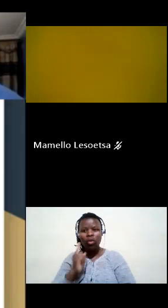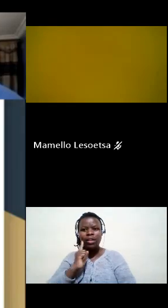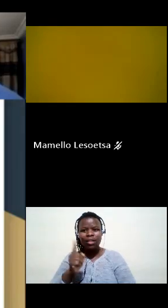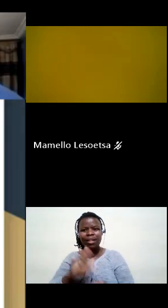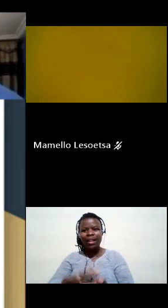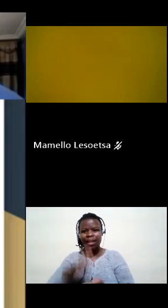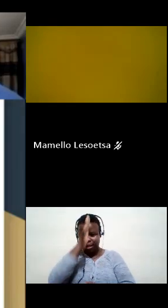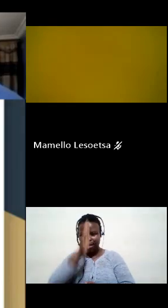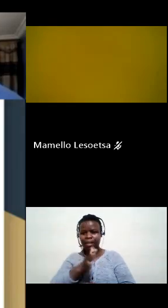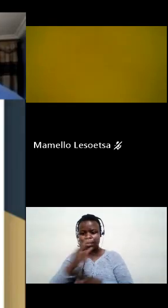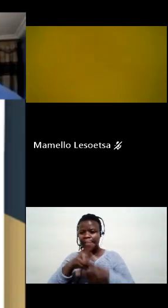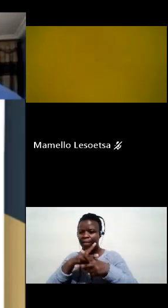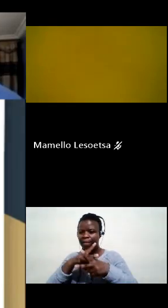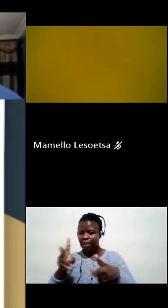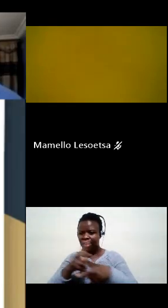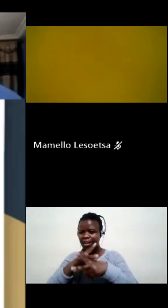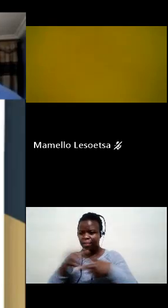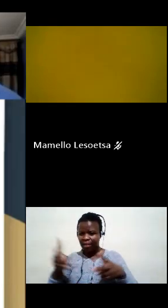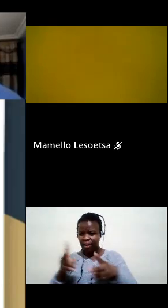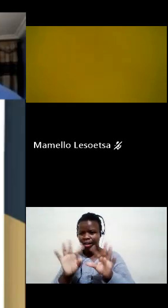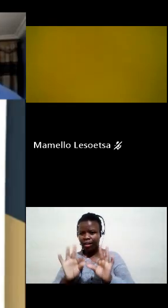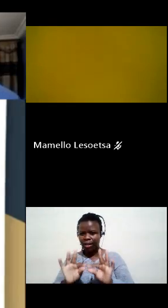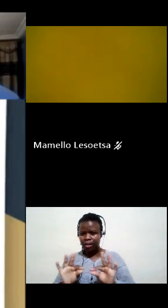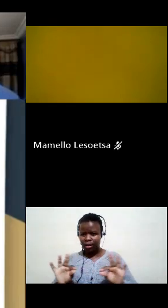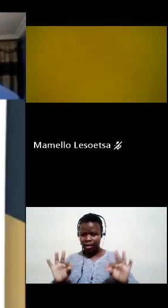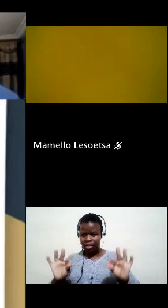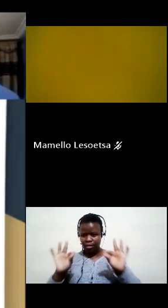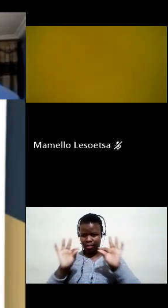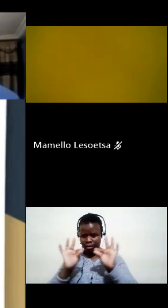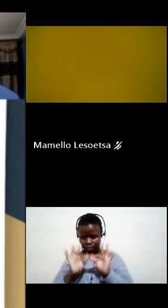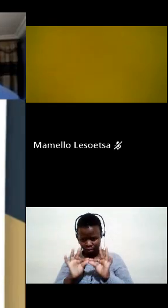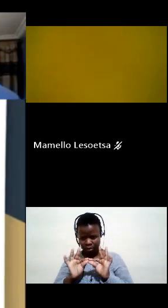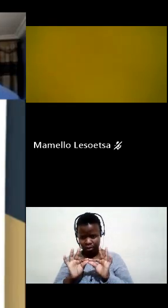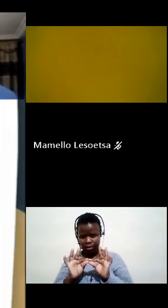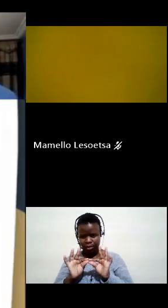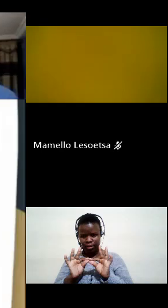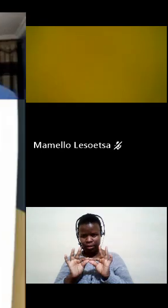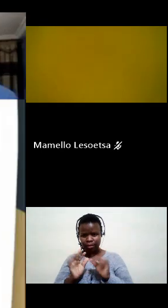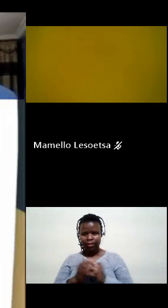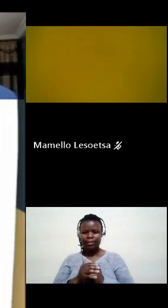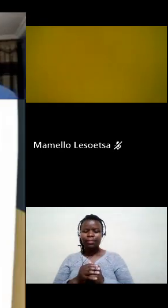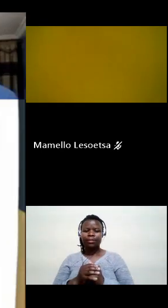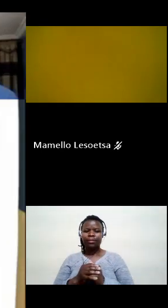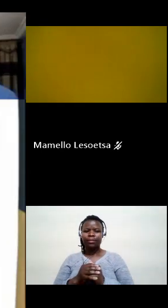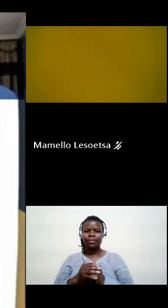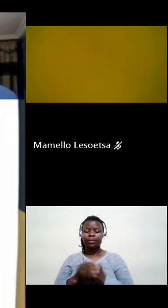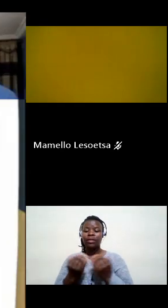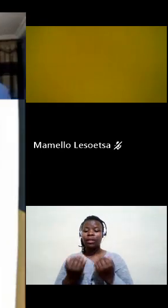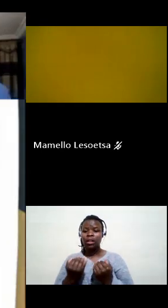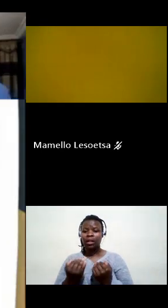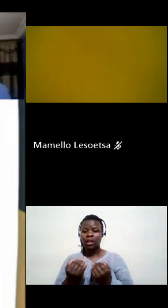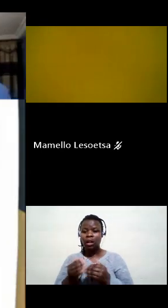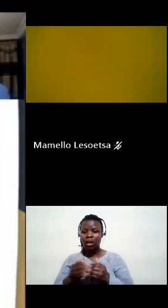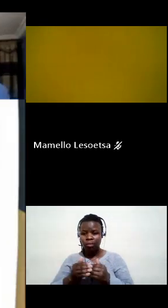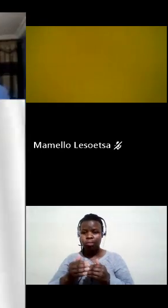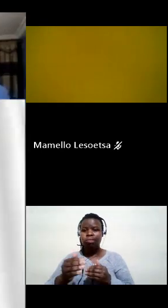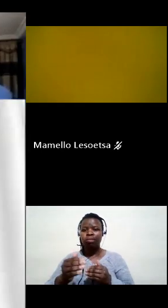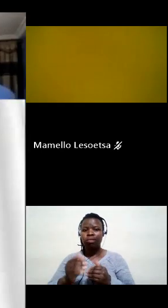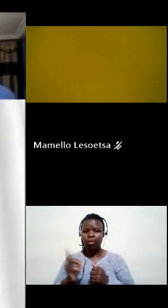is very, very, very, very important. Now let's move ahead and